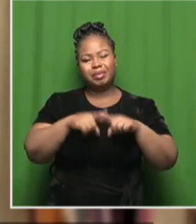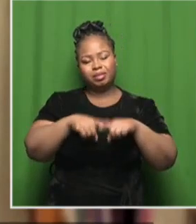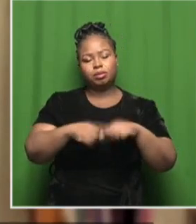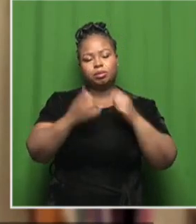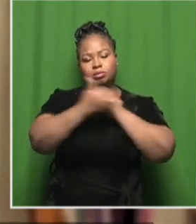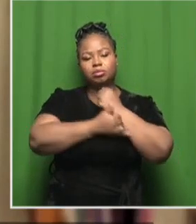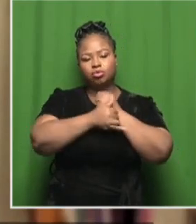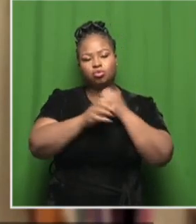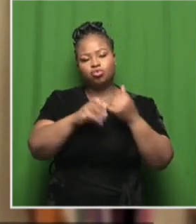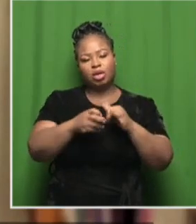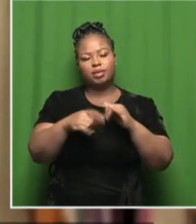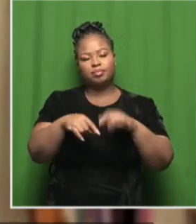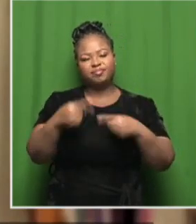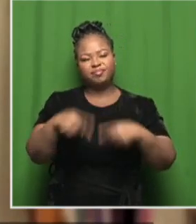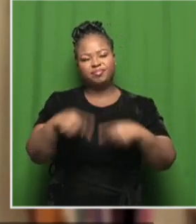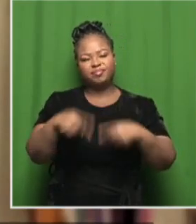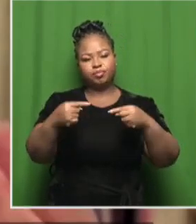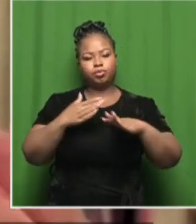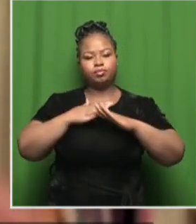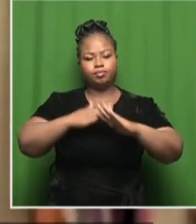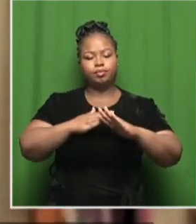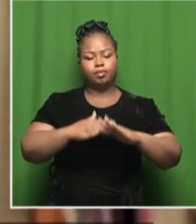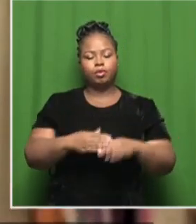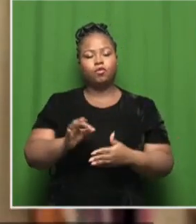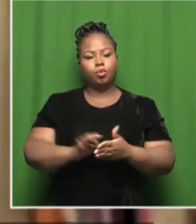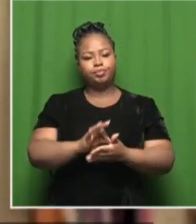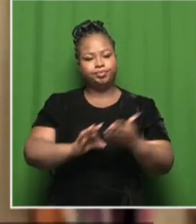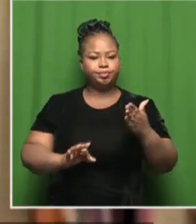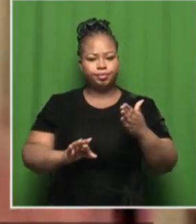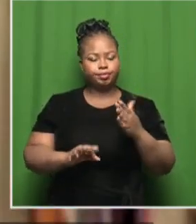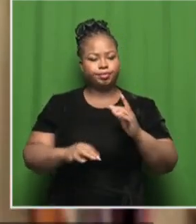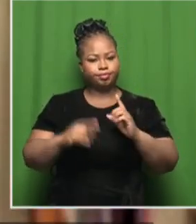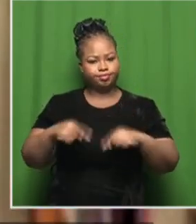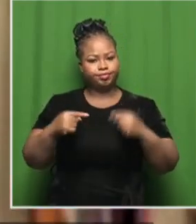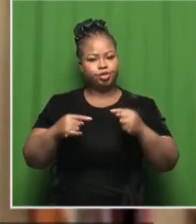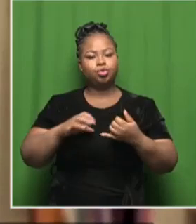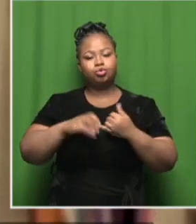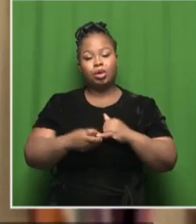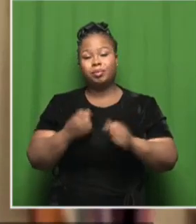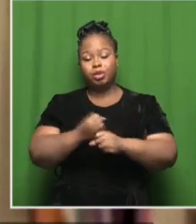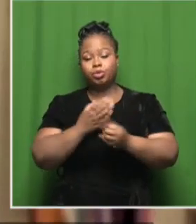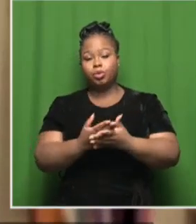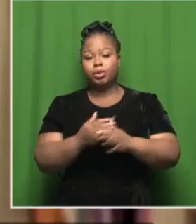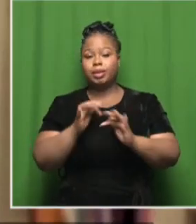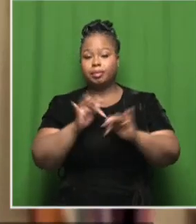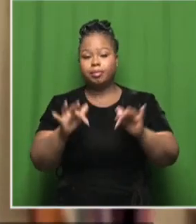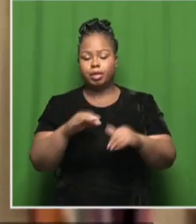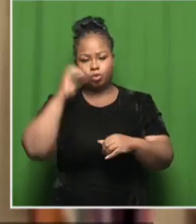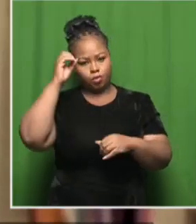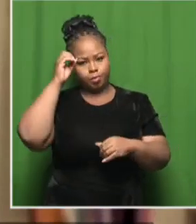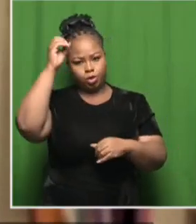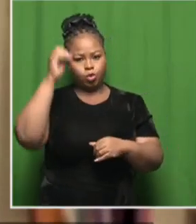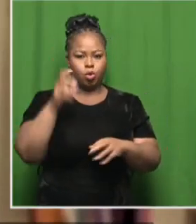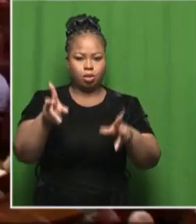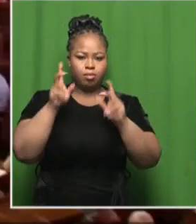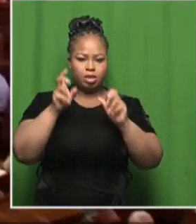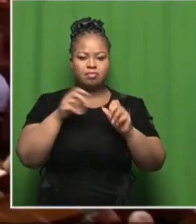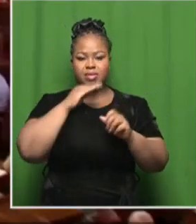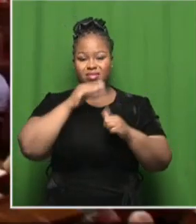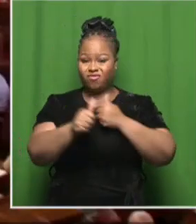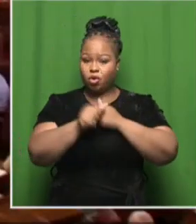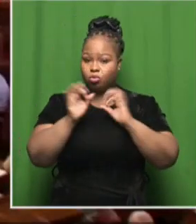contagion, but then also create a buffer of these electors to interpret the public's opinion, but not necessarily be bound to